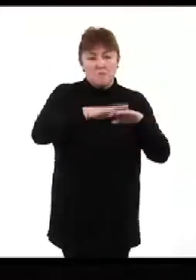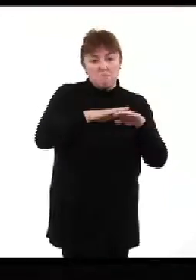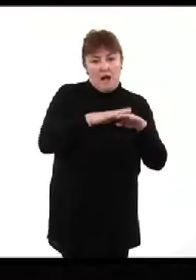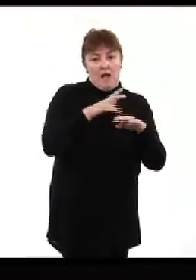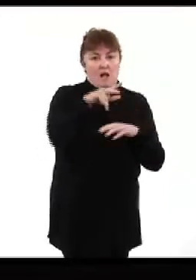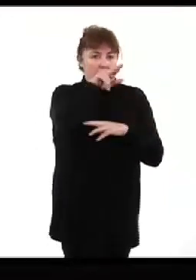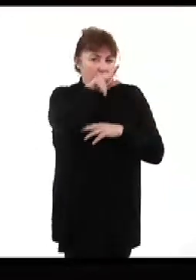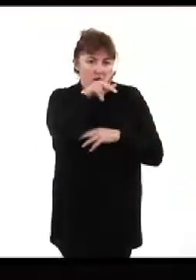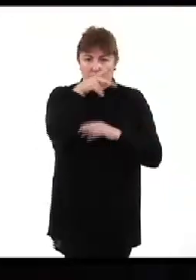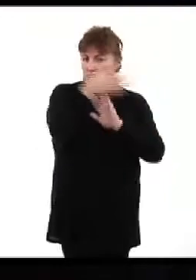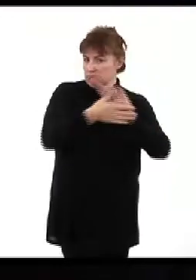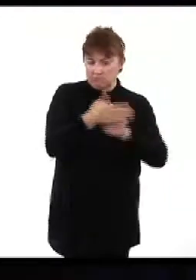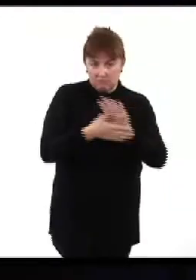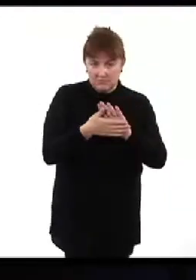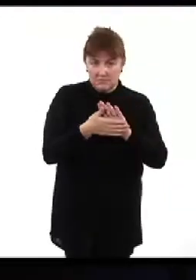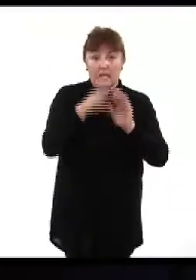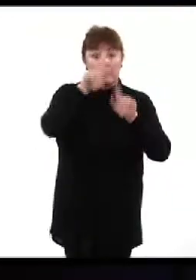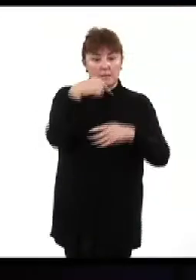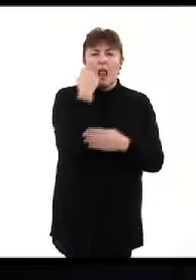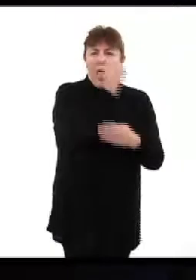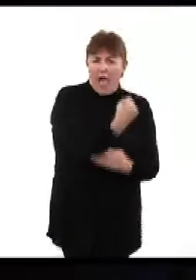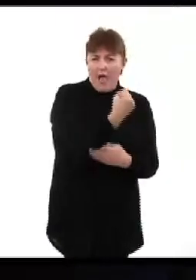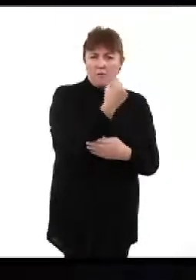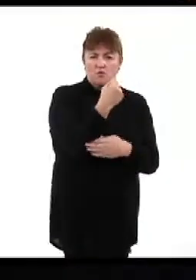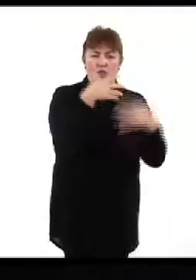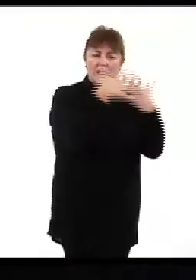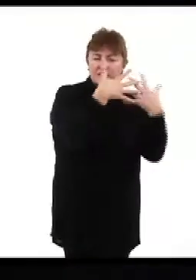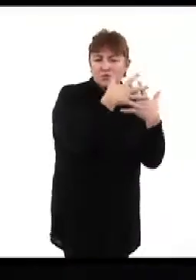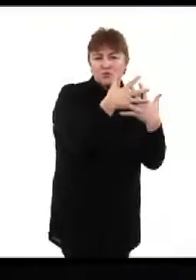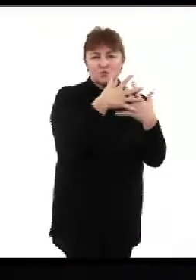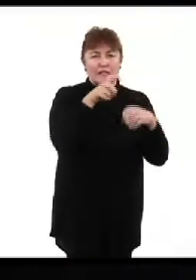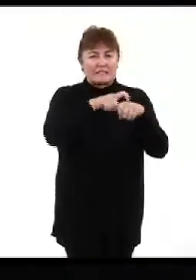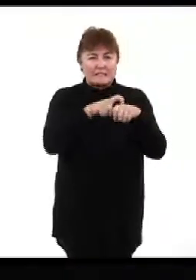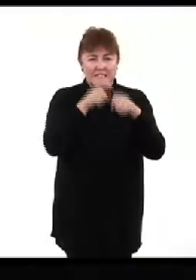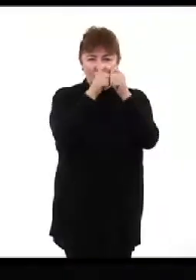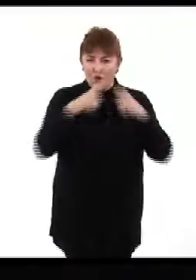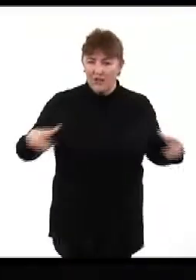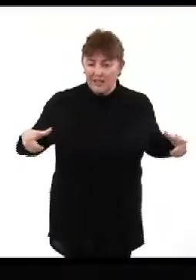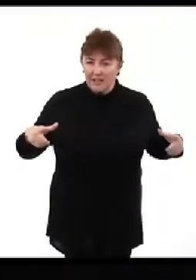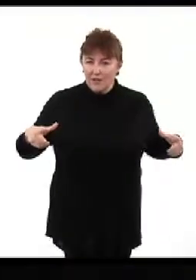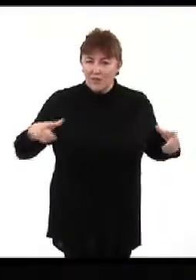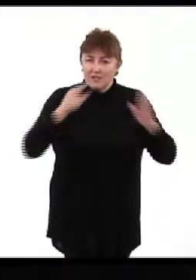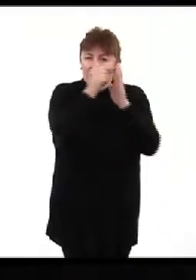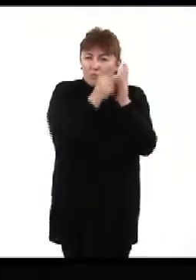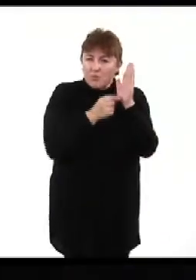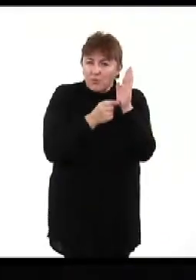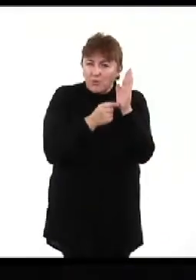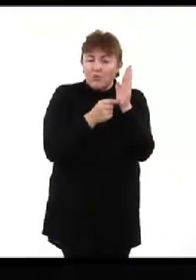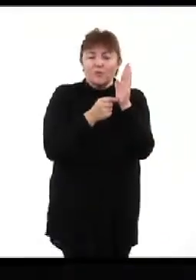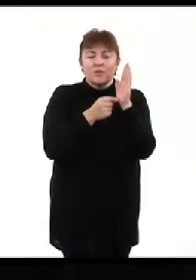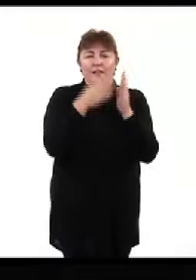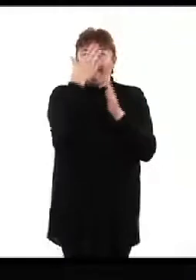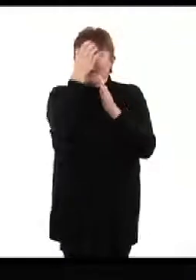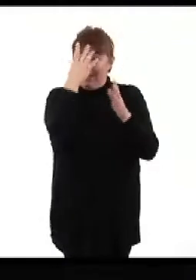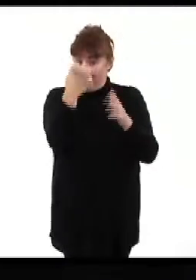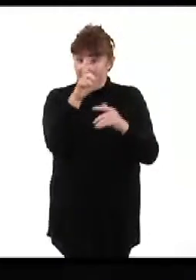And it also supports these psycholinguistic models that are as a universal component of having a separation between form